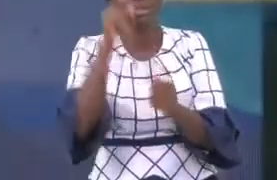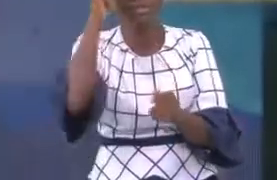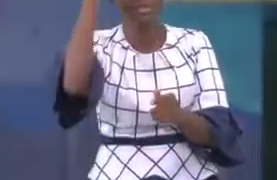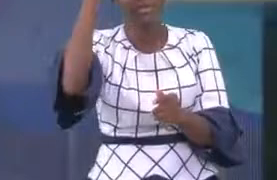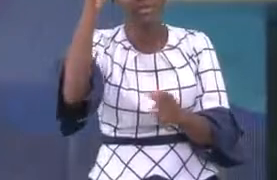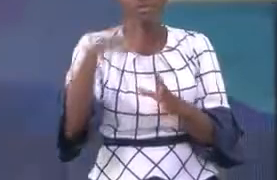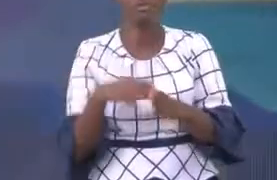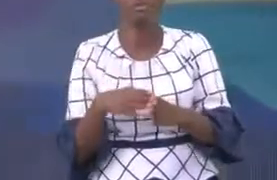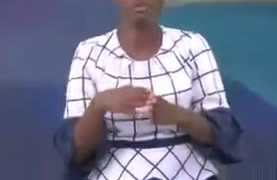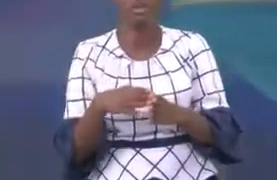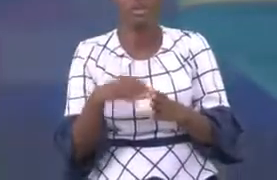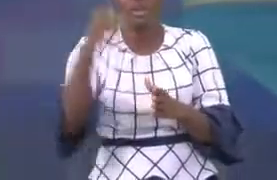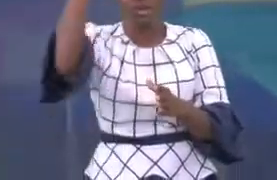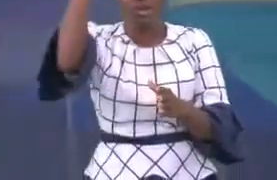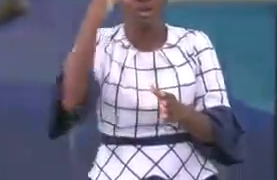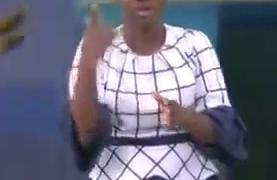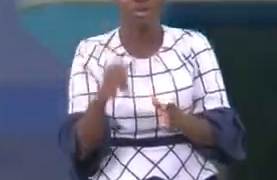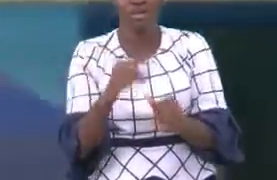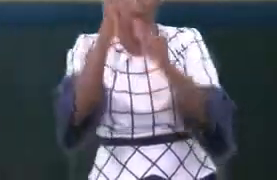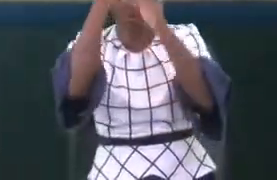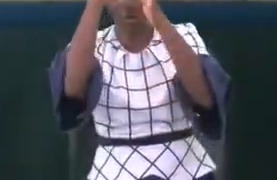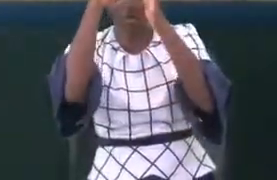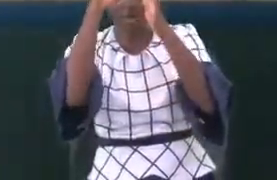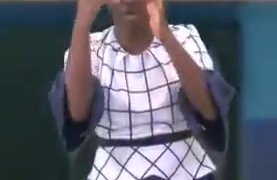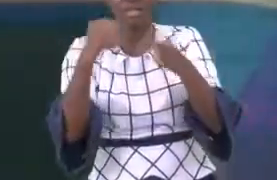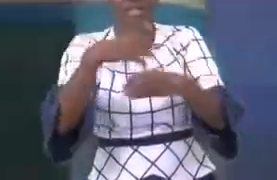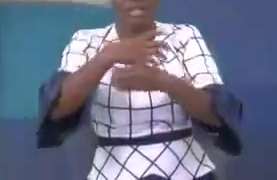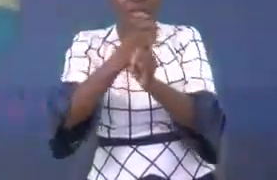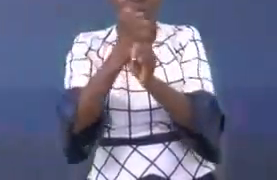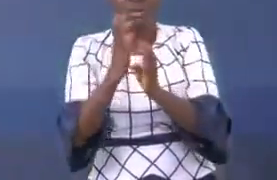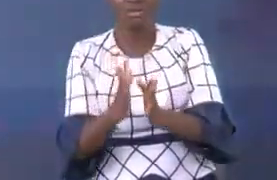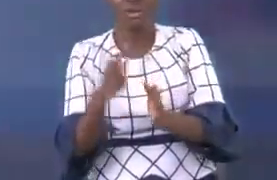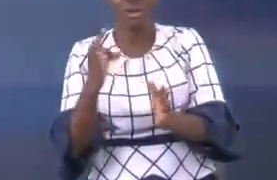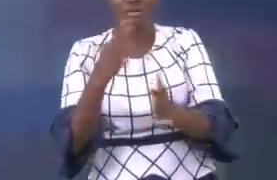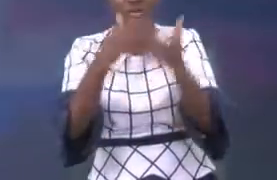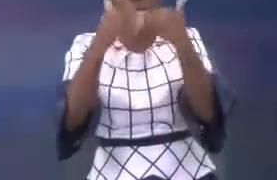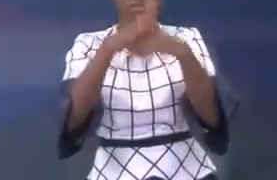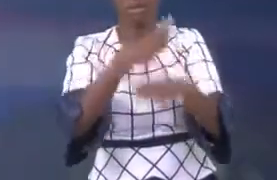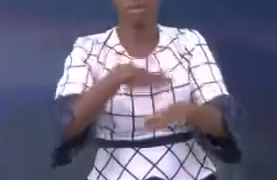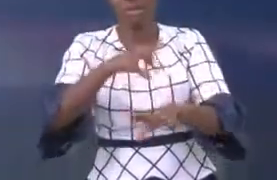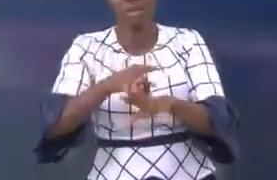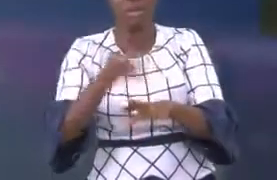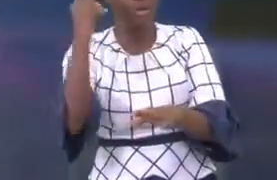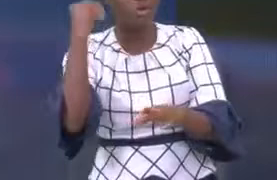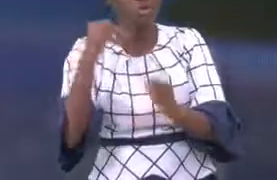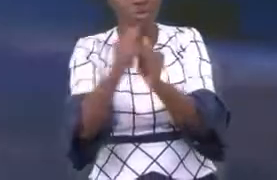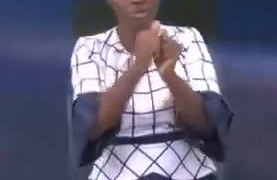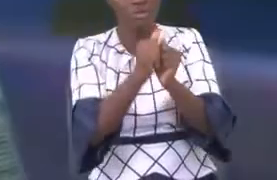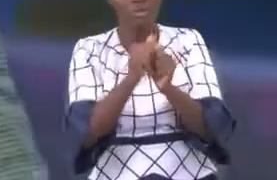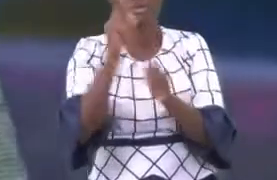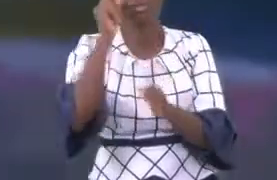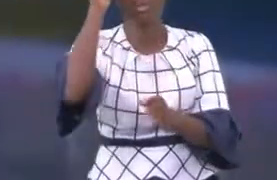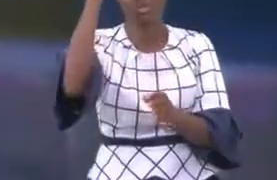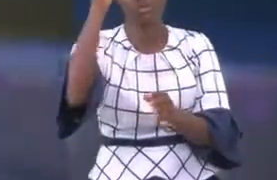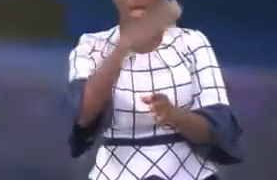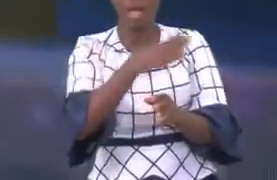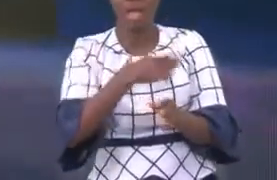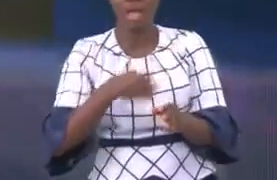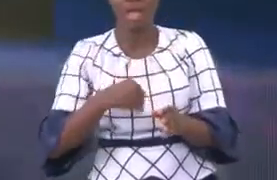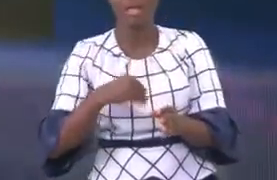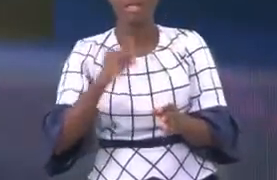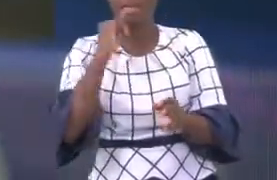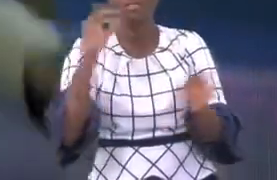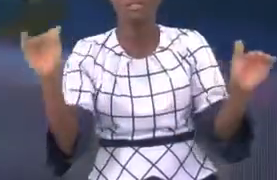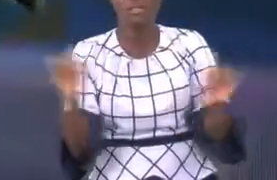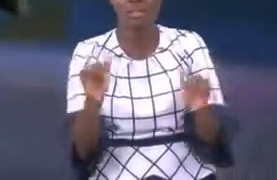heavens and the earth, was with him, and is still that today. The God that says, I am God,